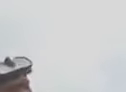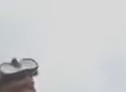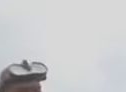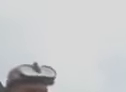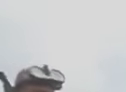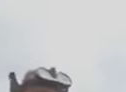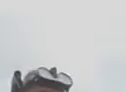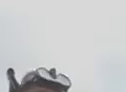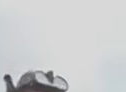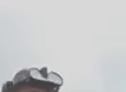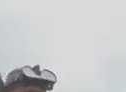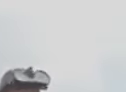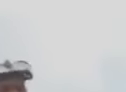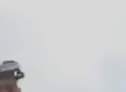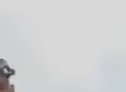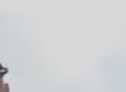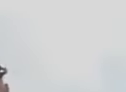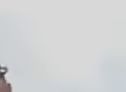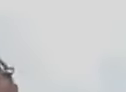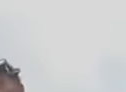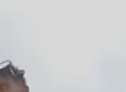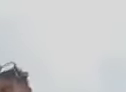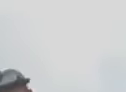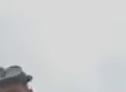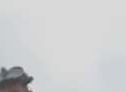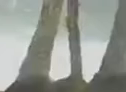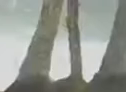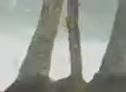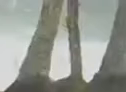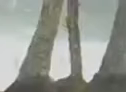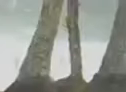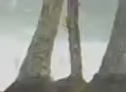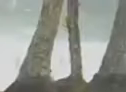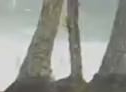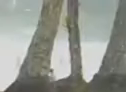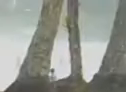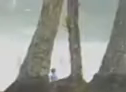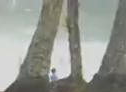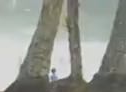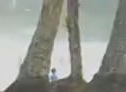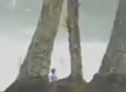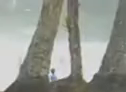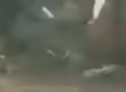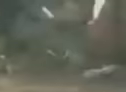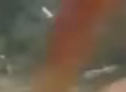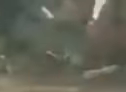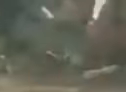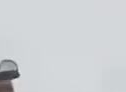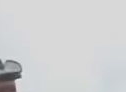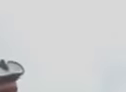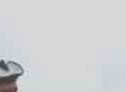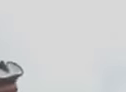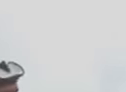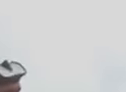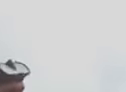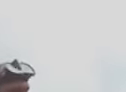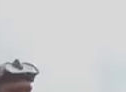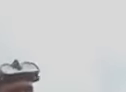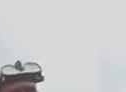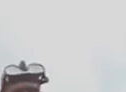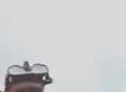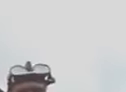Well, I'm going to get some bacon shark. Oh, all right. Yeah, my boy, yeah. Just remember, it's still a COVID out there. Beach or no beach?